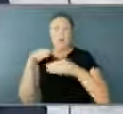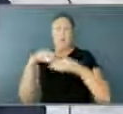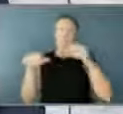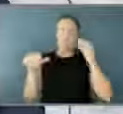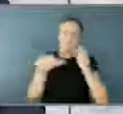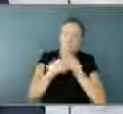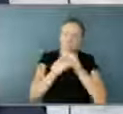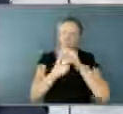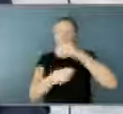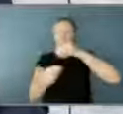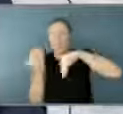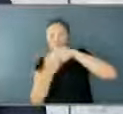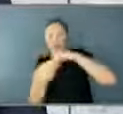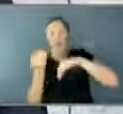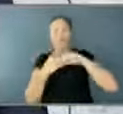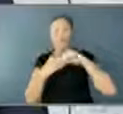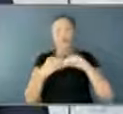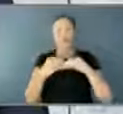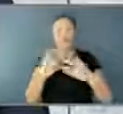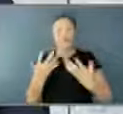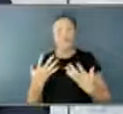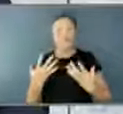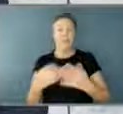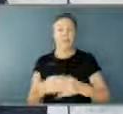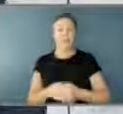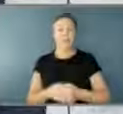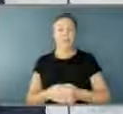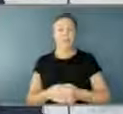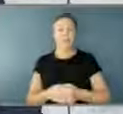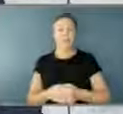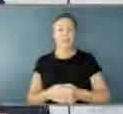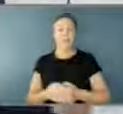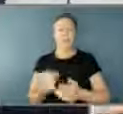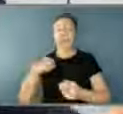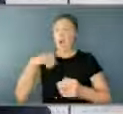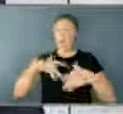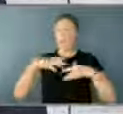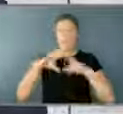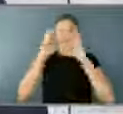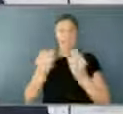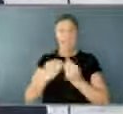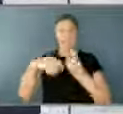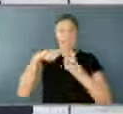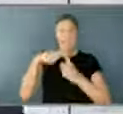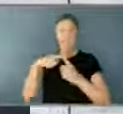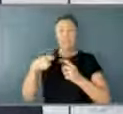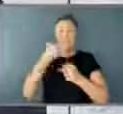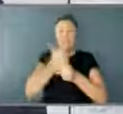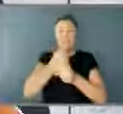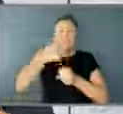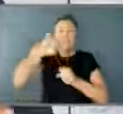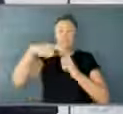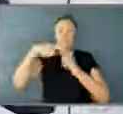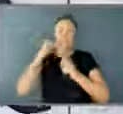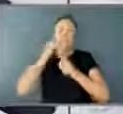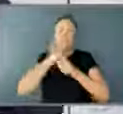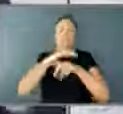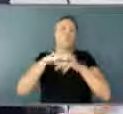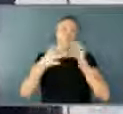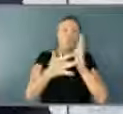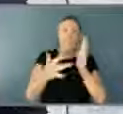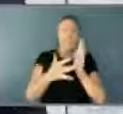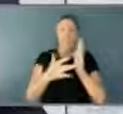And this is a very positive move and deals with everything from technology partnerships, supply chains, the security of those,